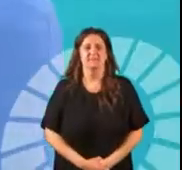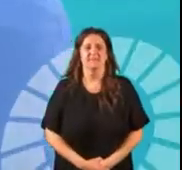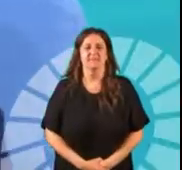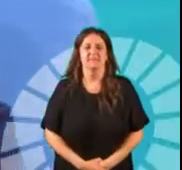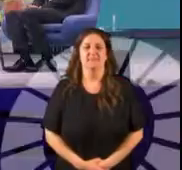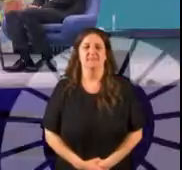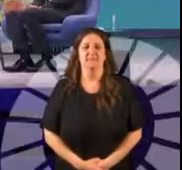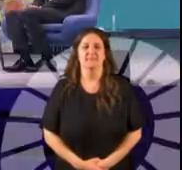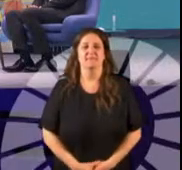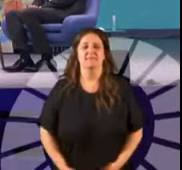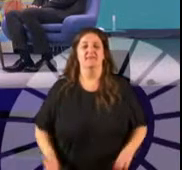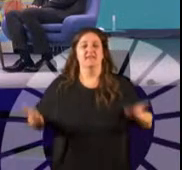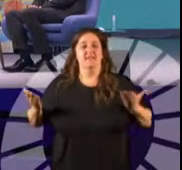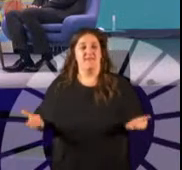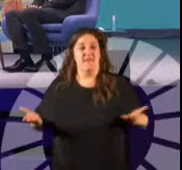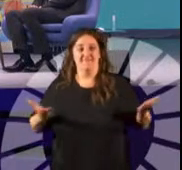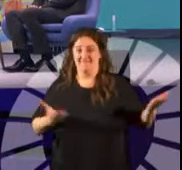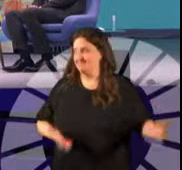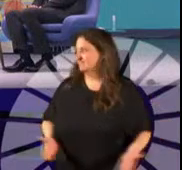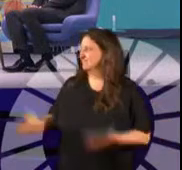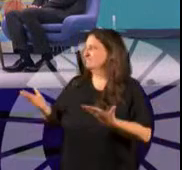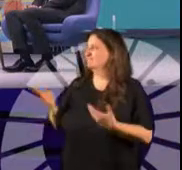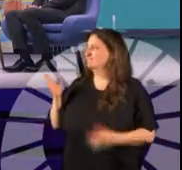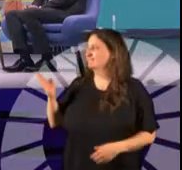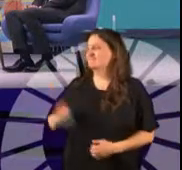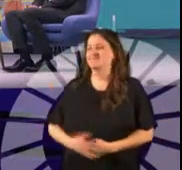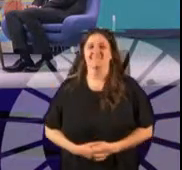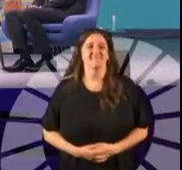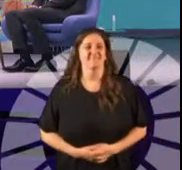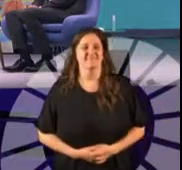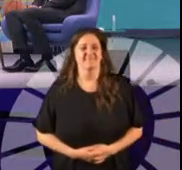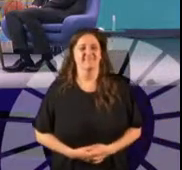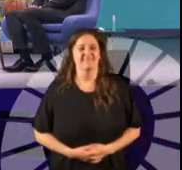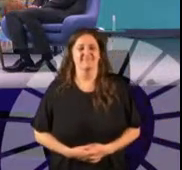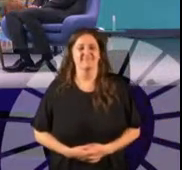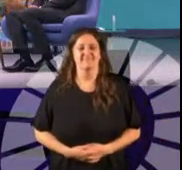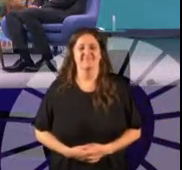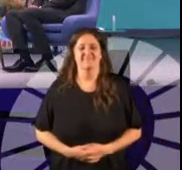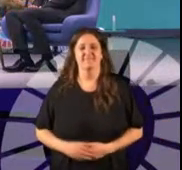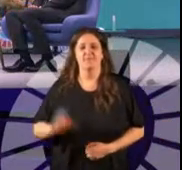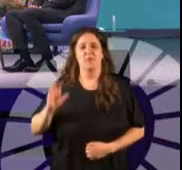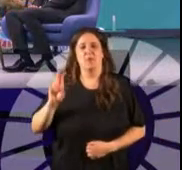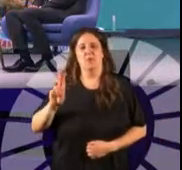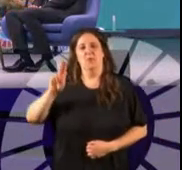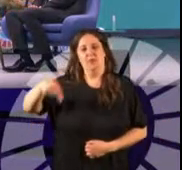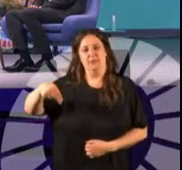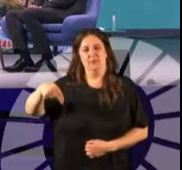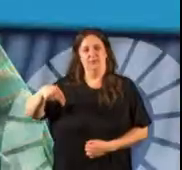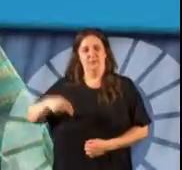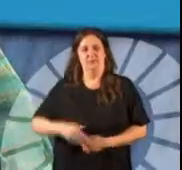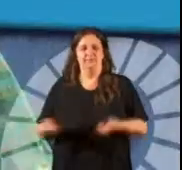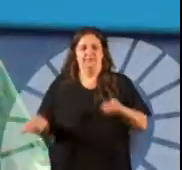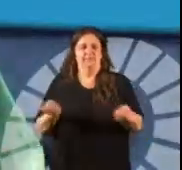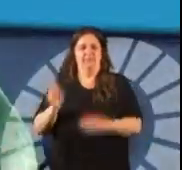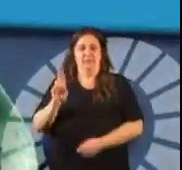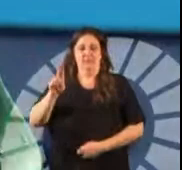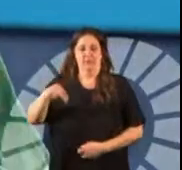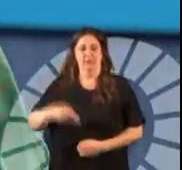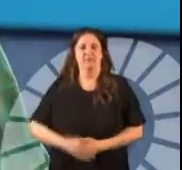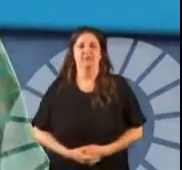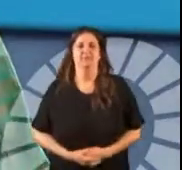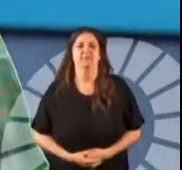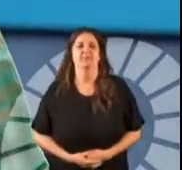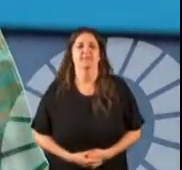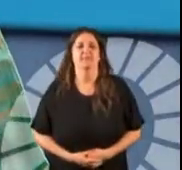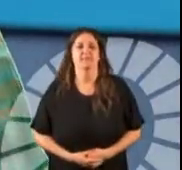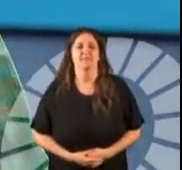Now I'll give the floor to the Executive Director of UN Women. Thank you very much, dear President, and thank